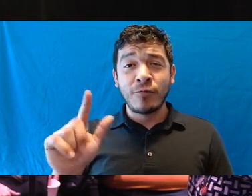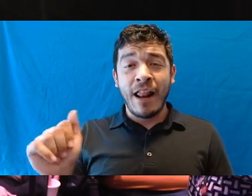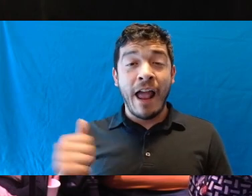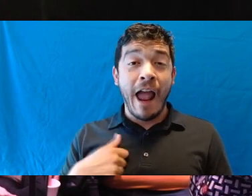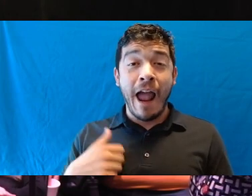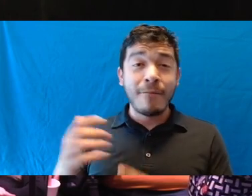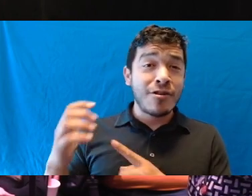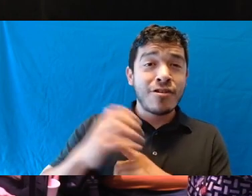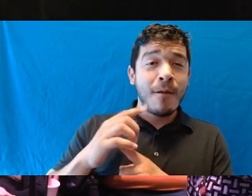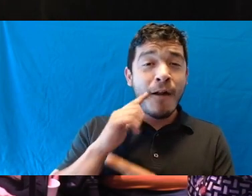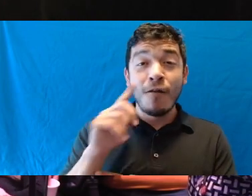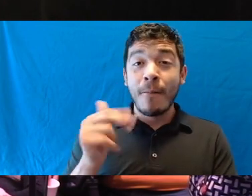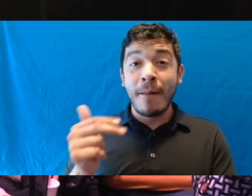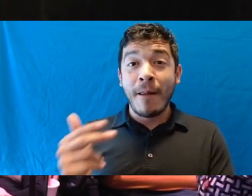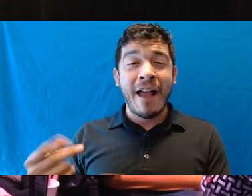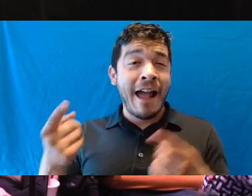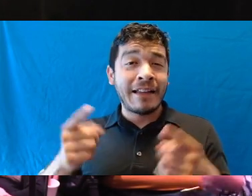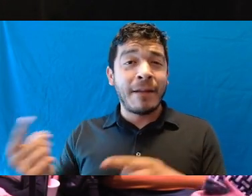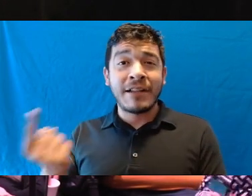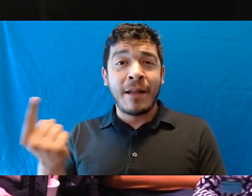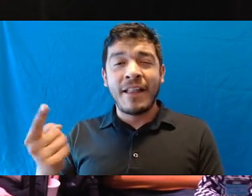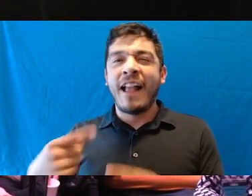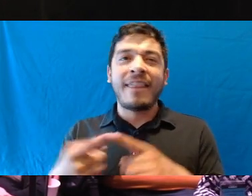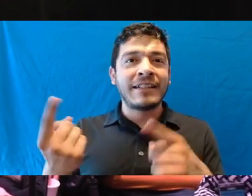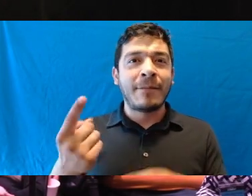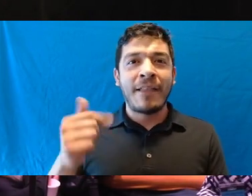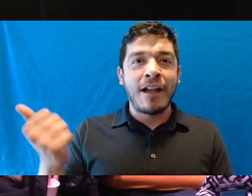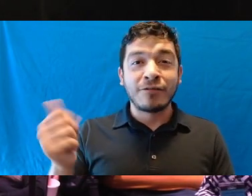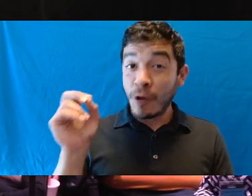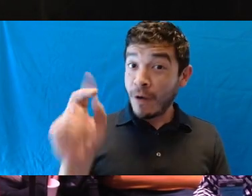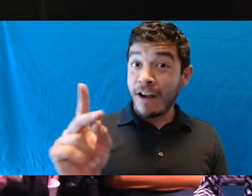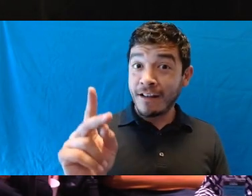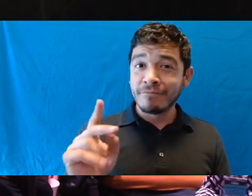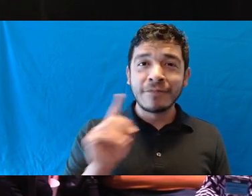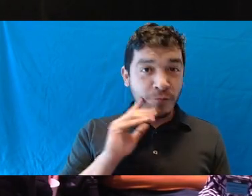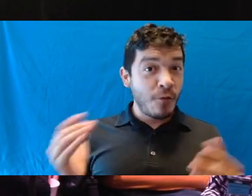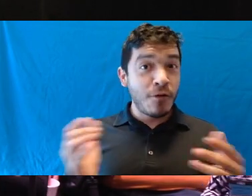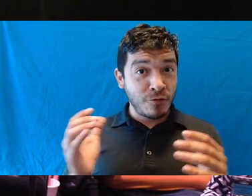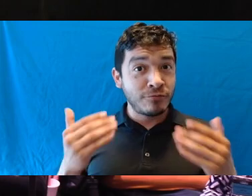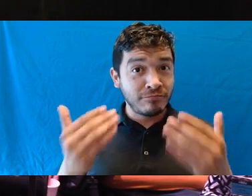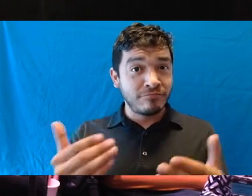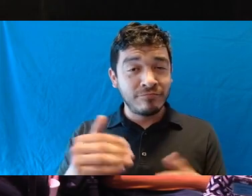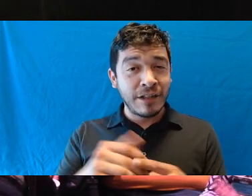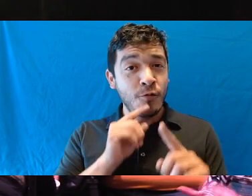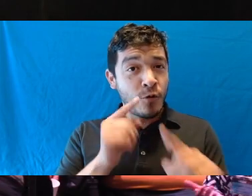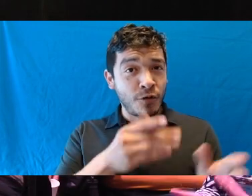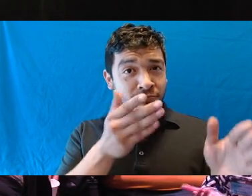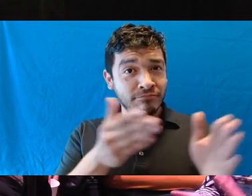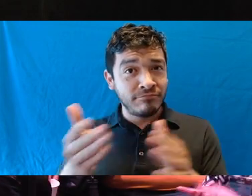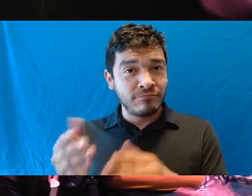and something else. Okay, this is what we're going to do, and we're going to go in order. Okay, passing it to Jose Luis.